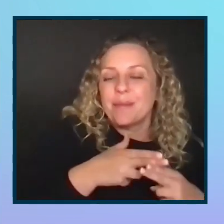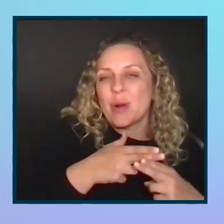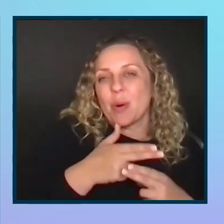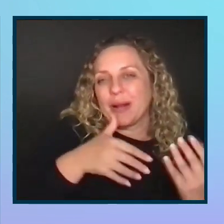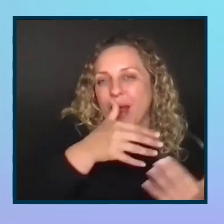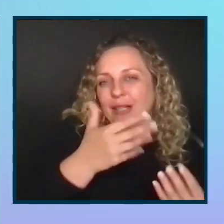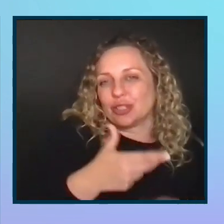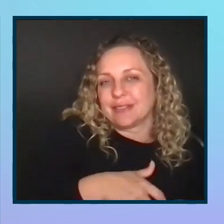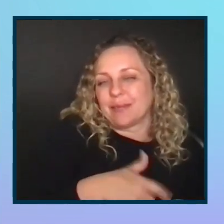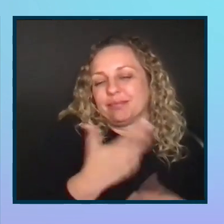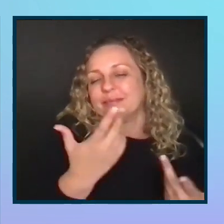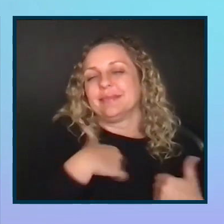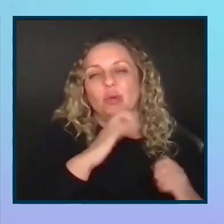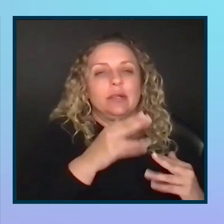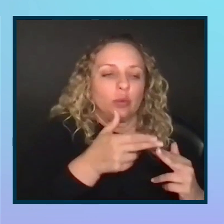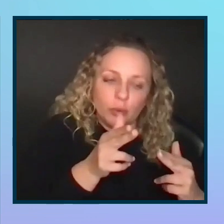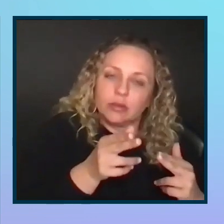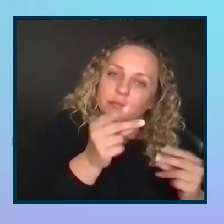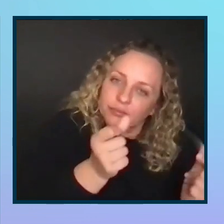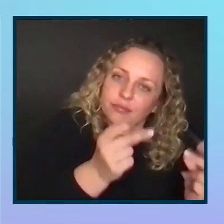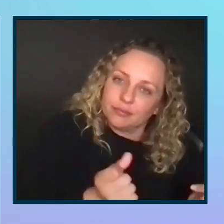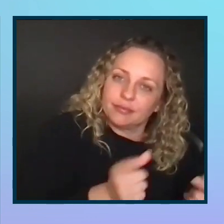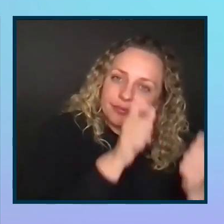as well. But make it quick, make it concise,